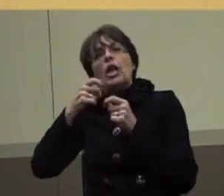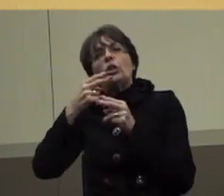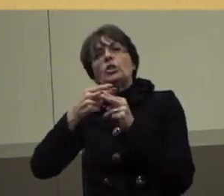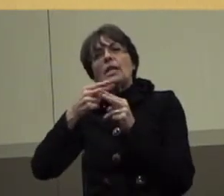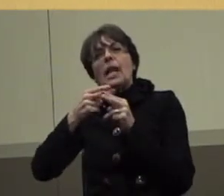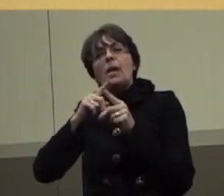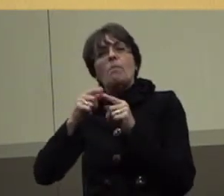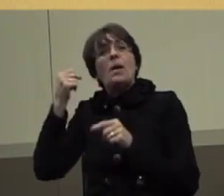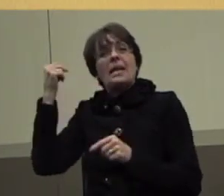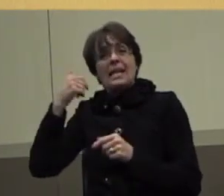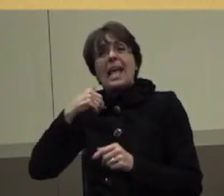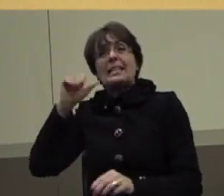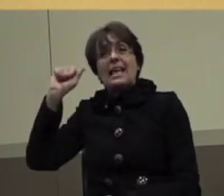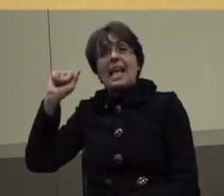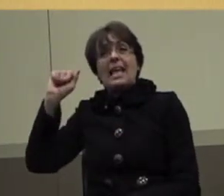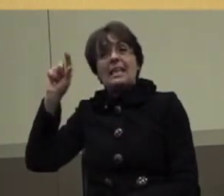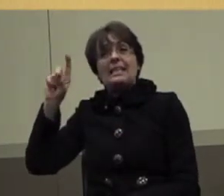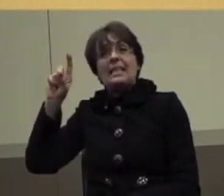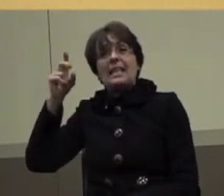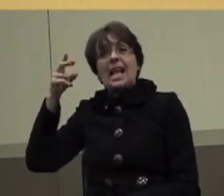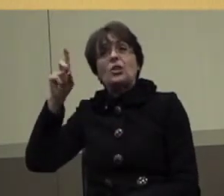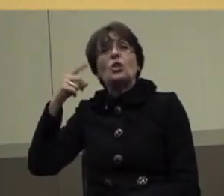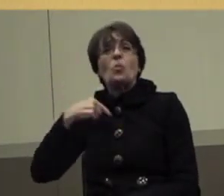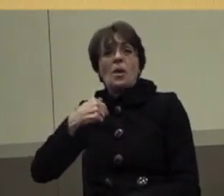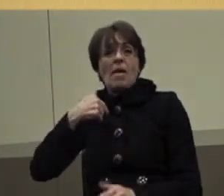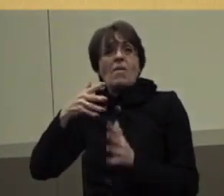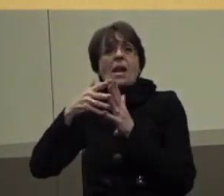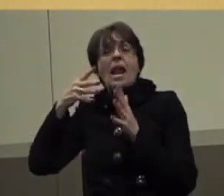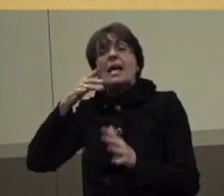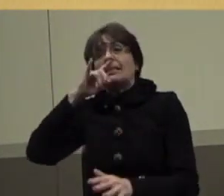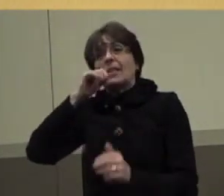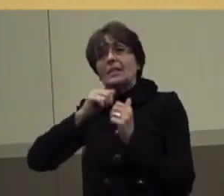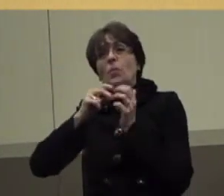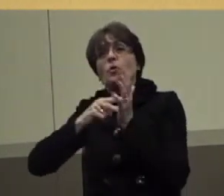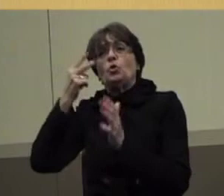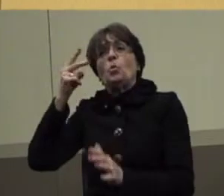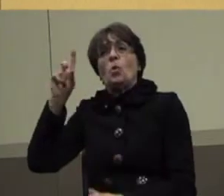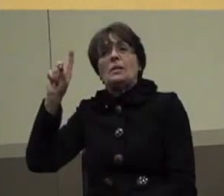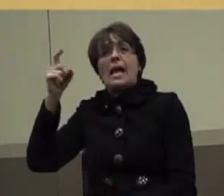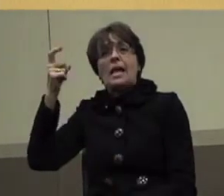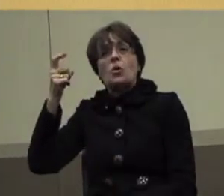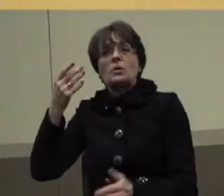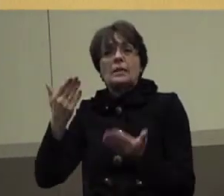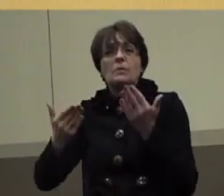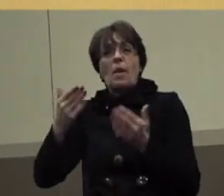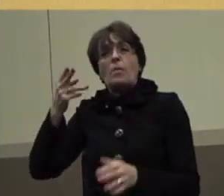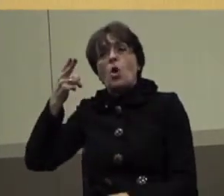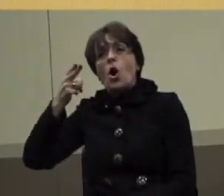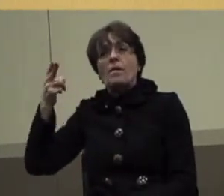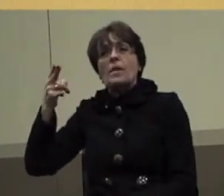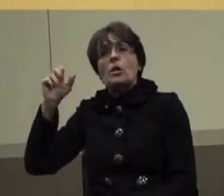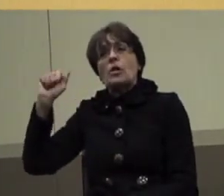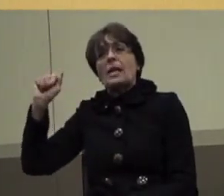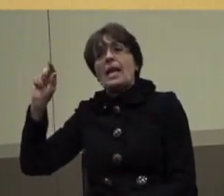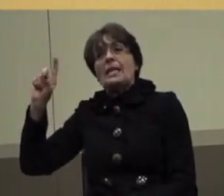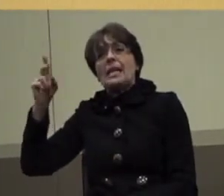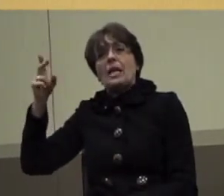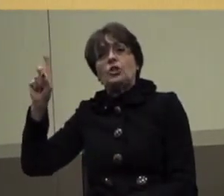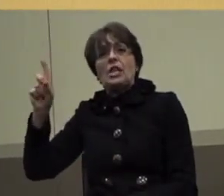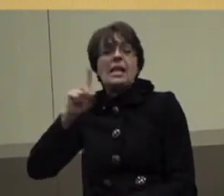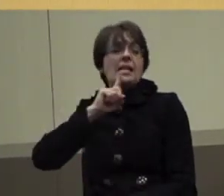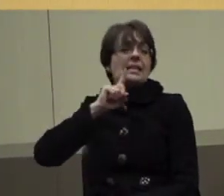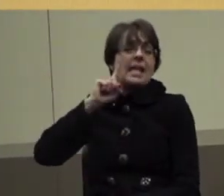has ADHD. And we have lots of kids who are dual diagnosis. They might be hard of hearing and ADHD, deaf and ADHD.